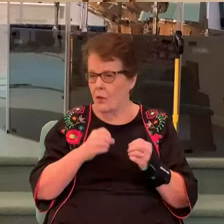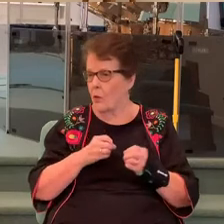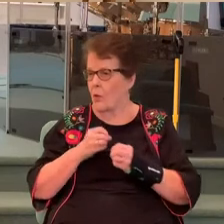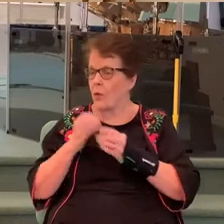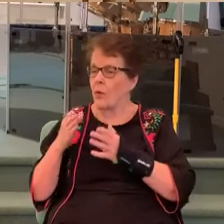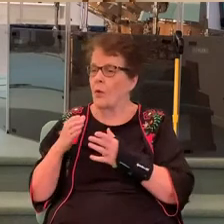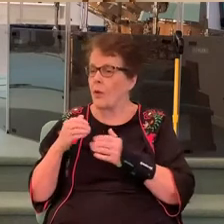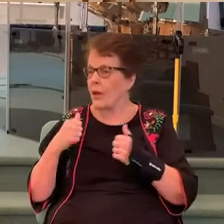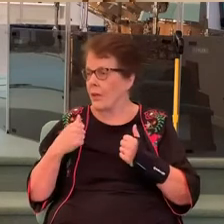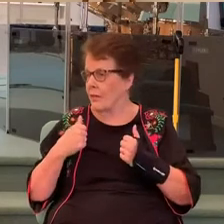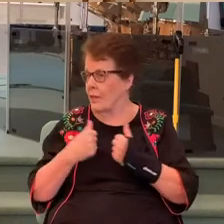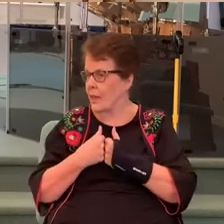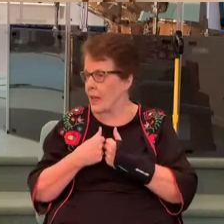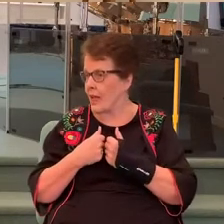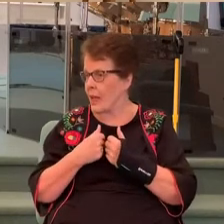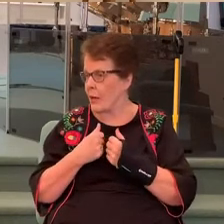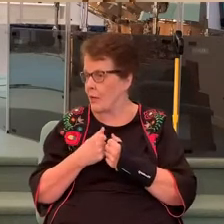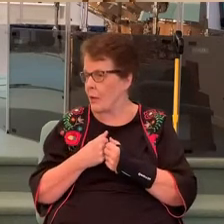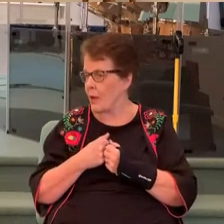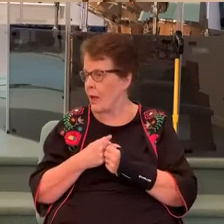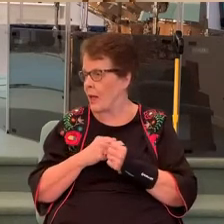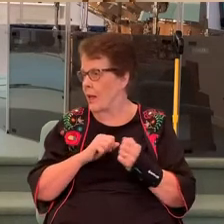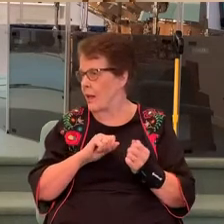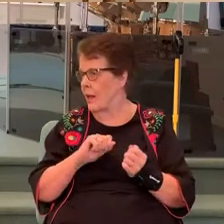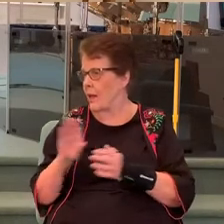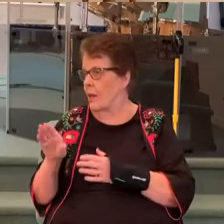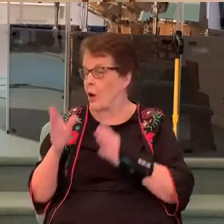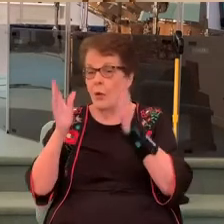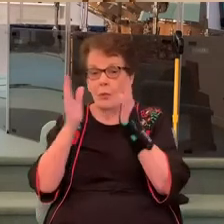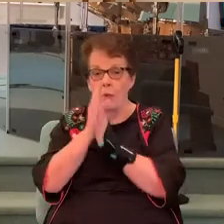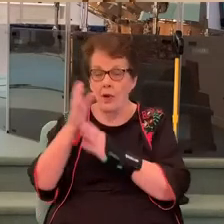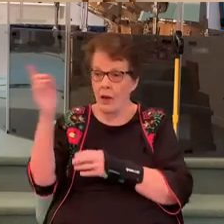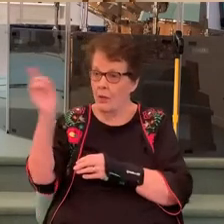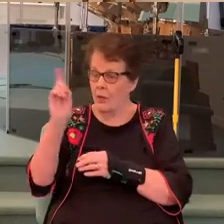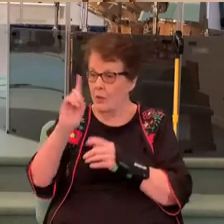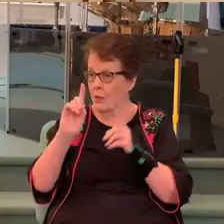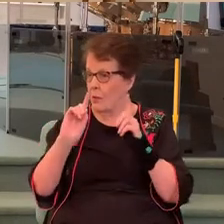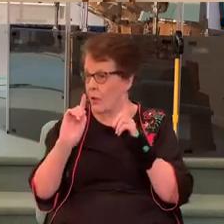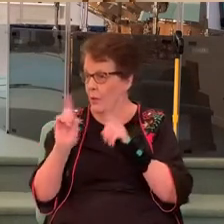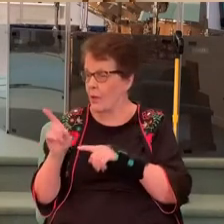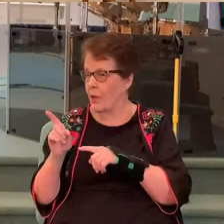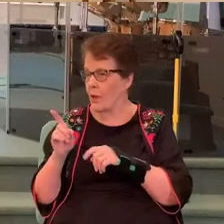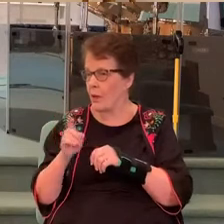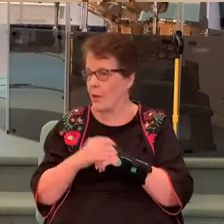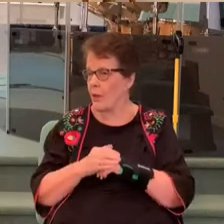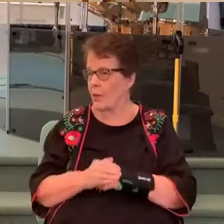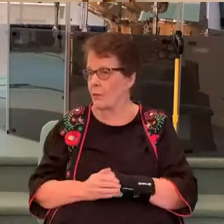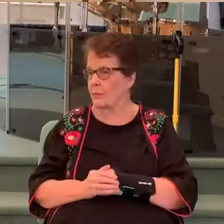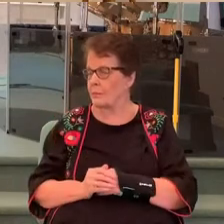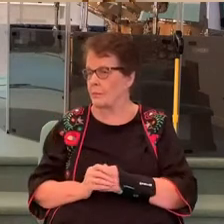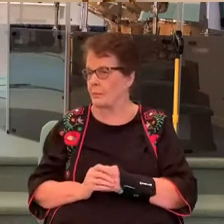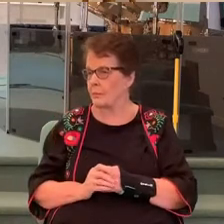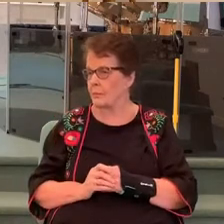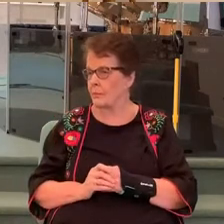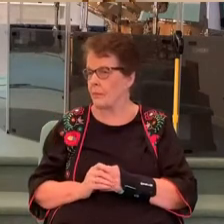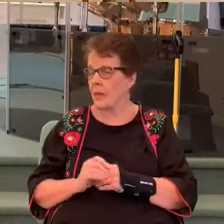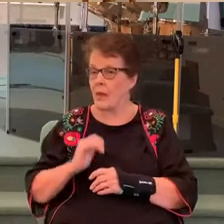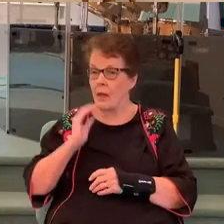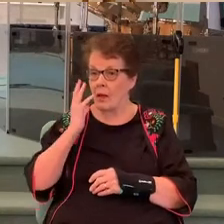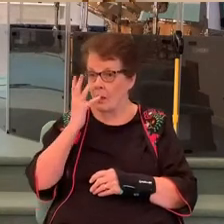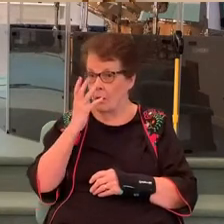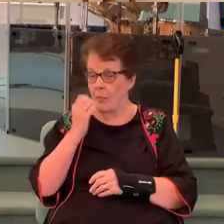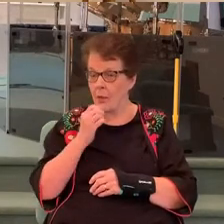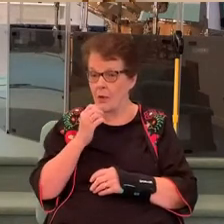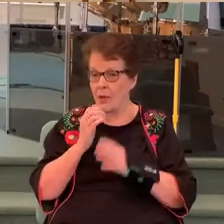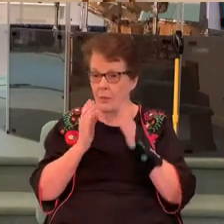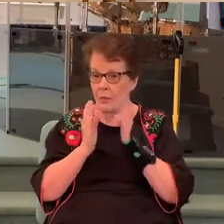You're not even fighting. Prayer is where we go, and the beauty of prayer is that we are talking to the